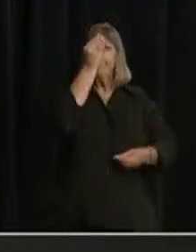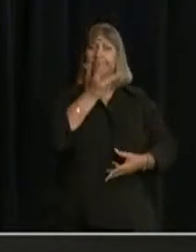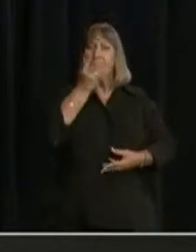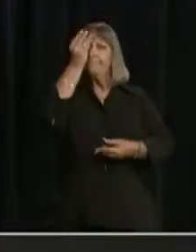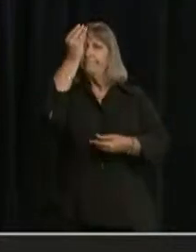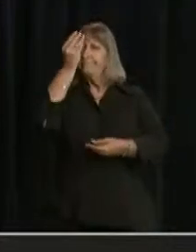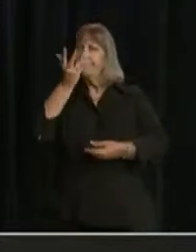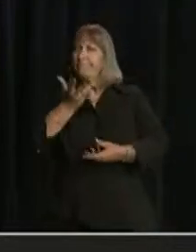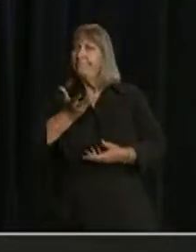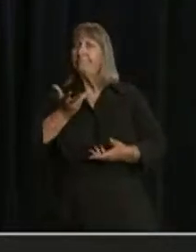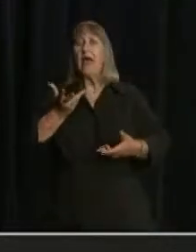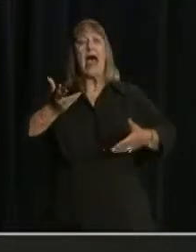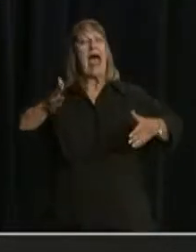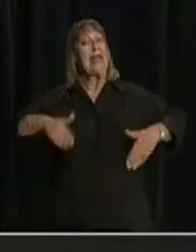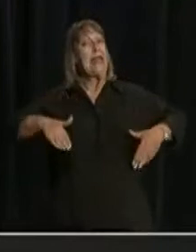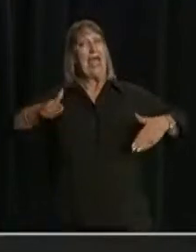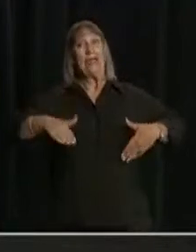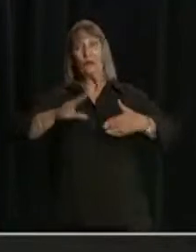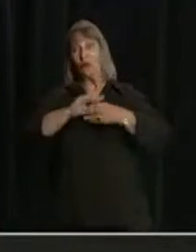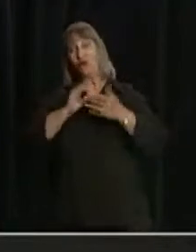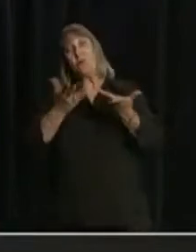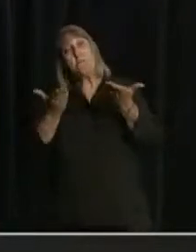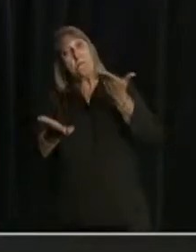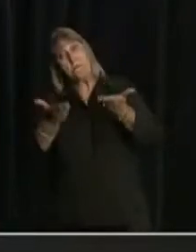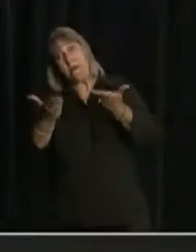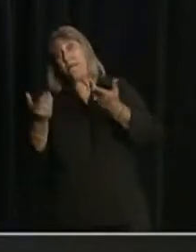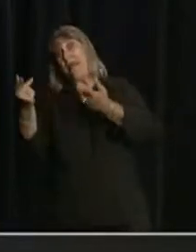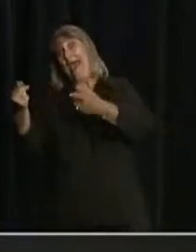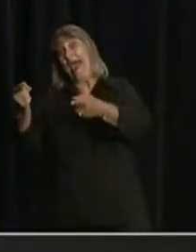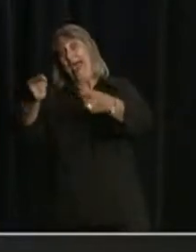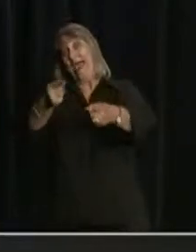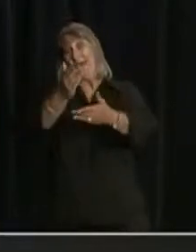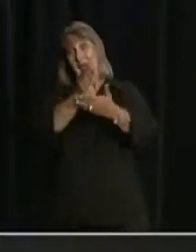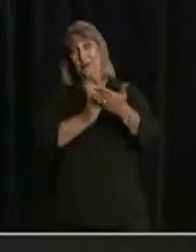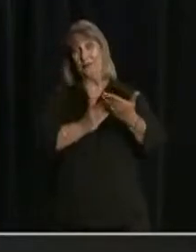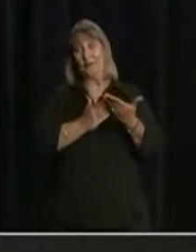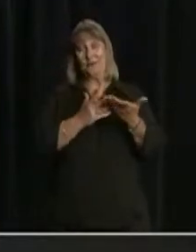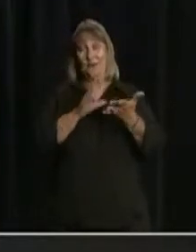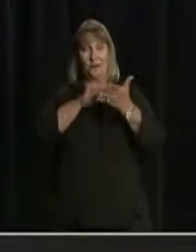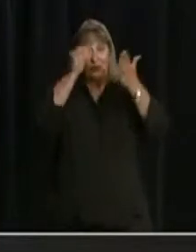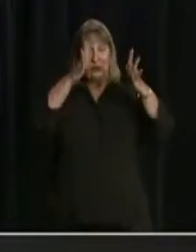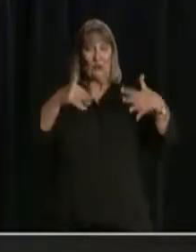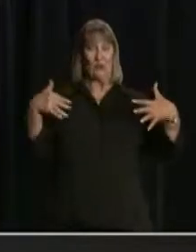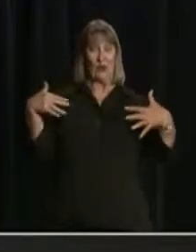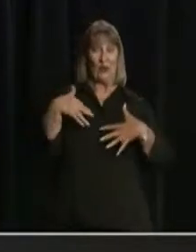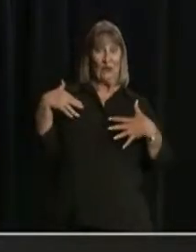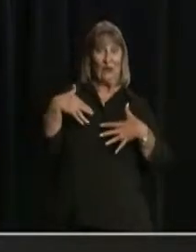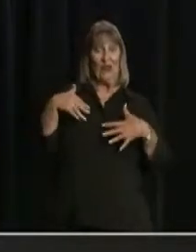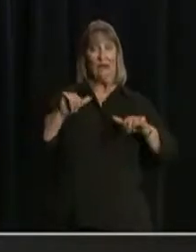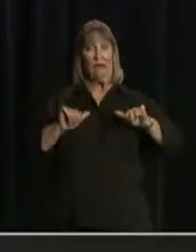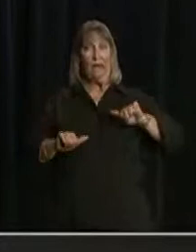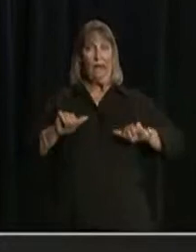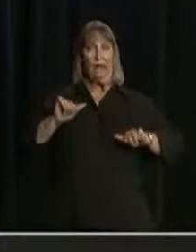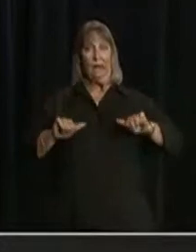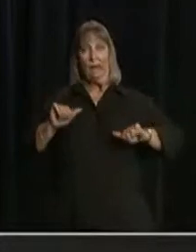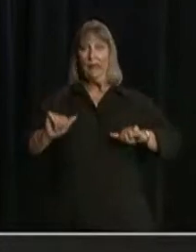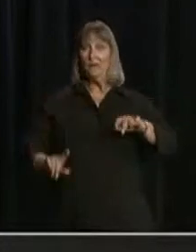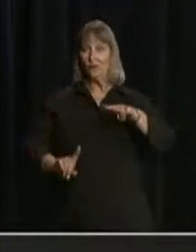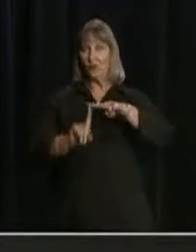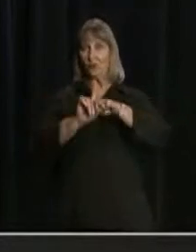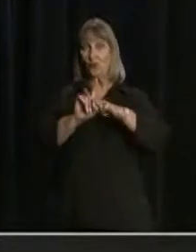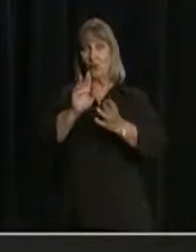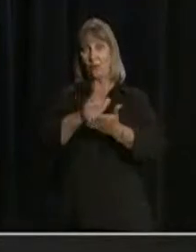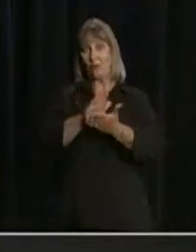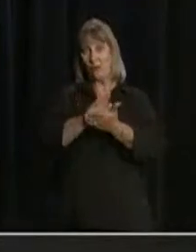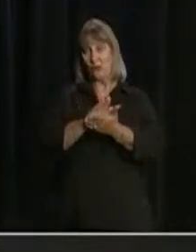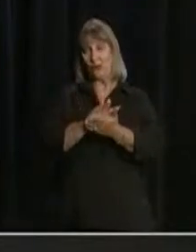So it's not beyond the realm of possibilities that some students would be afraid or hesitant. The flip side of the